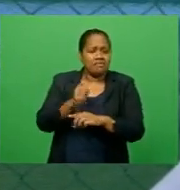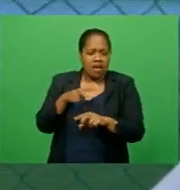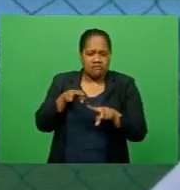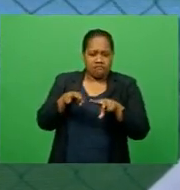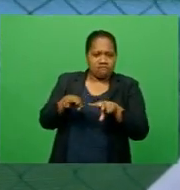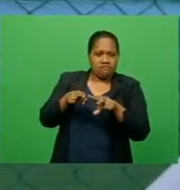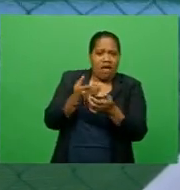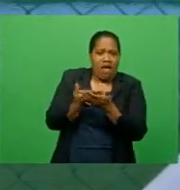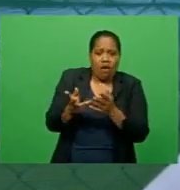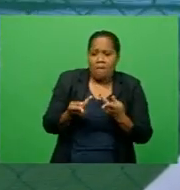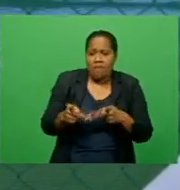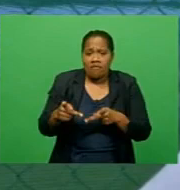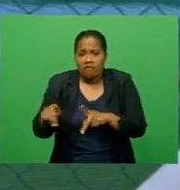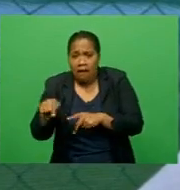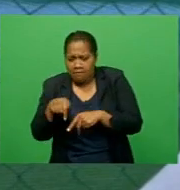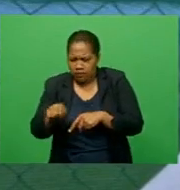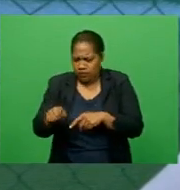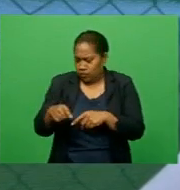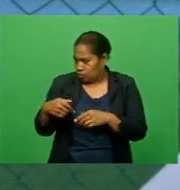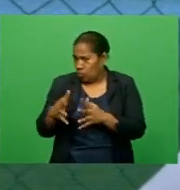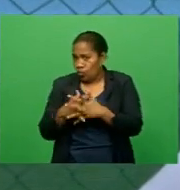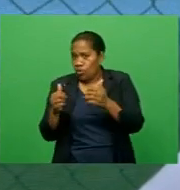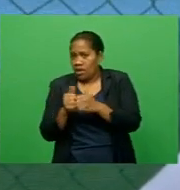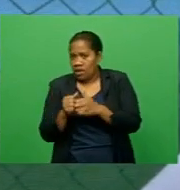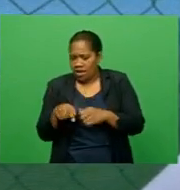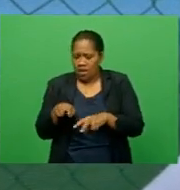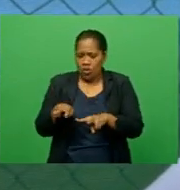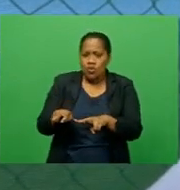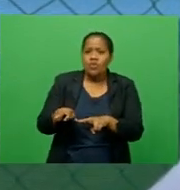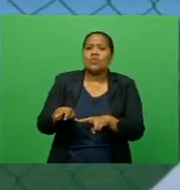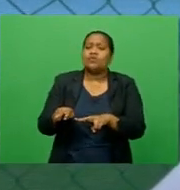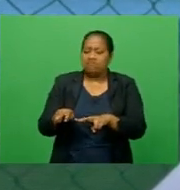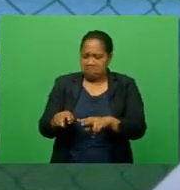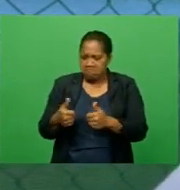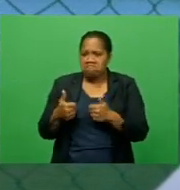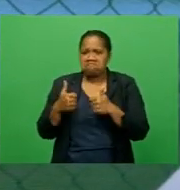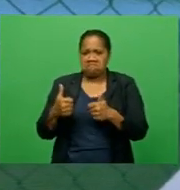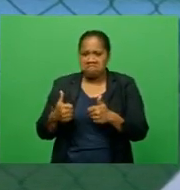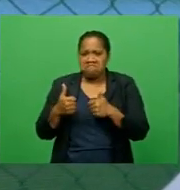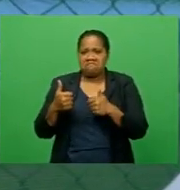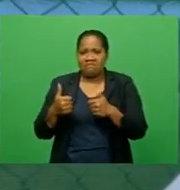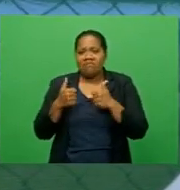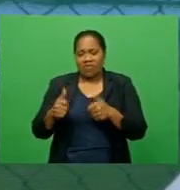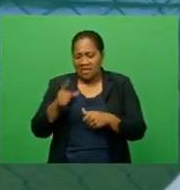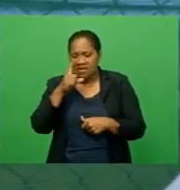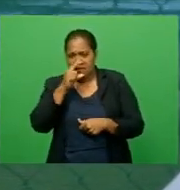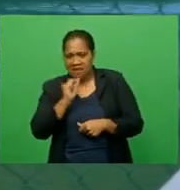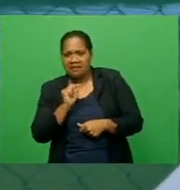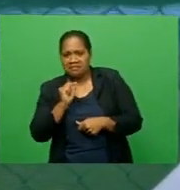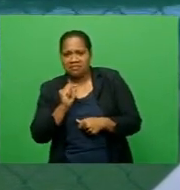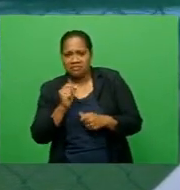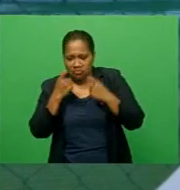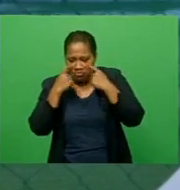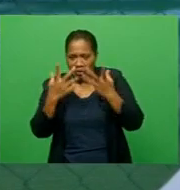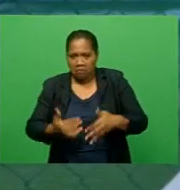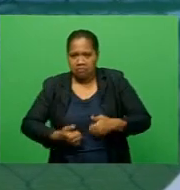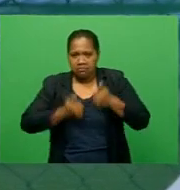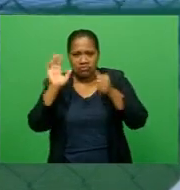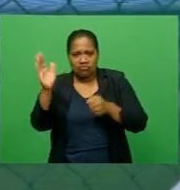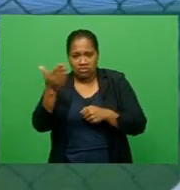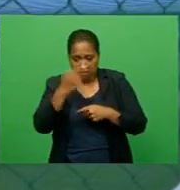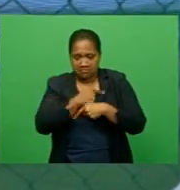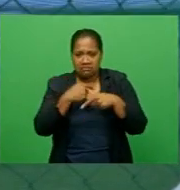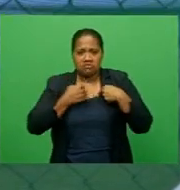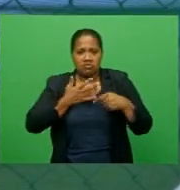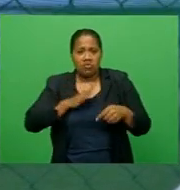they've performed this weekend, they're on track to be able to produce the results that we want, because next month